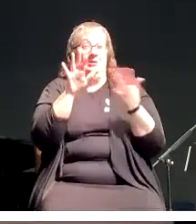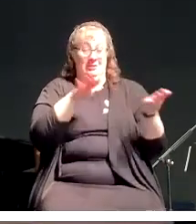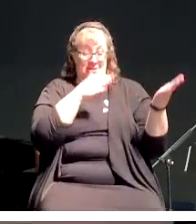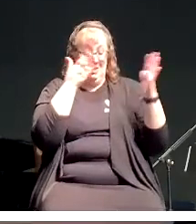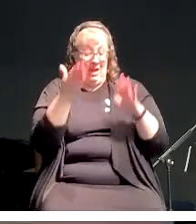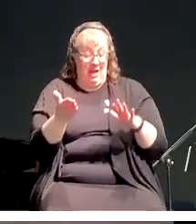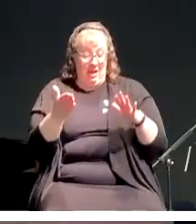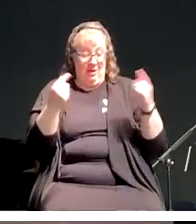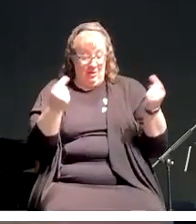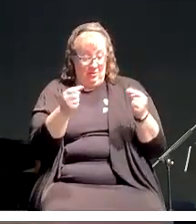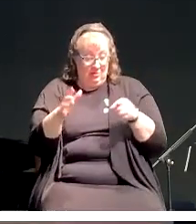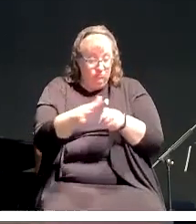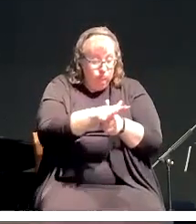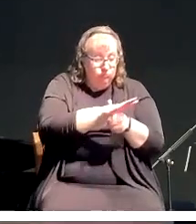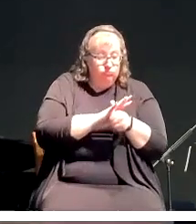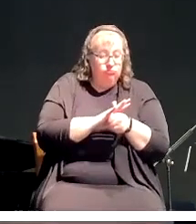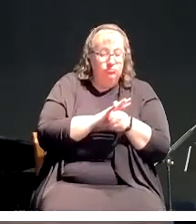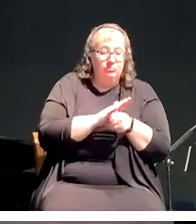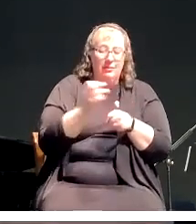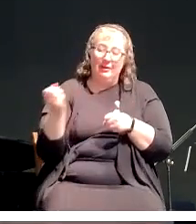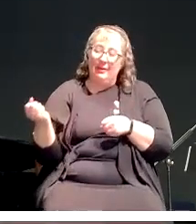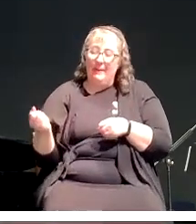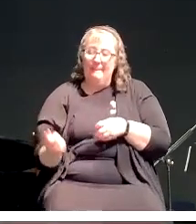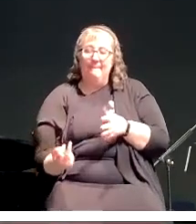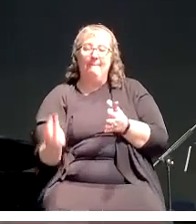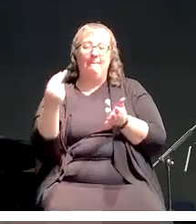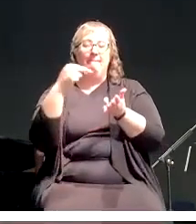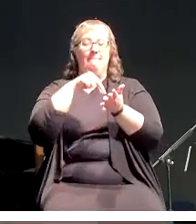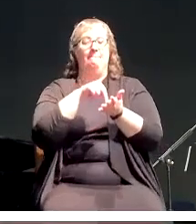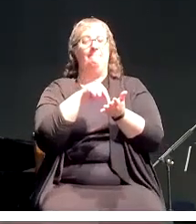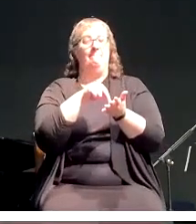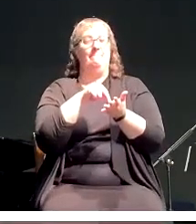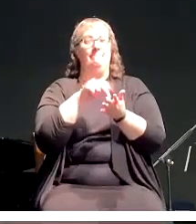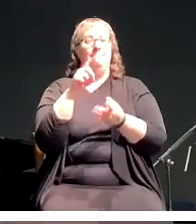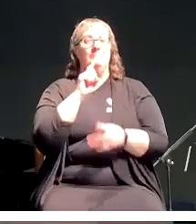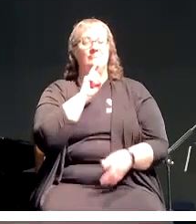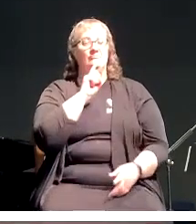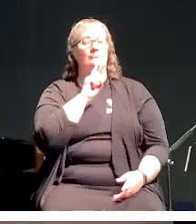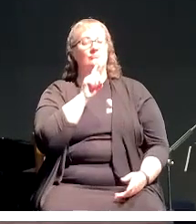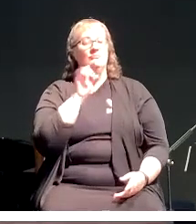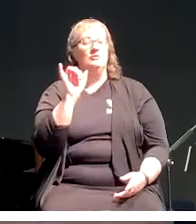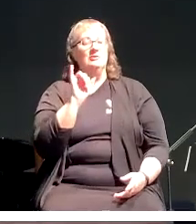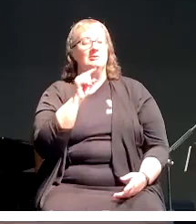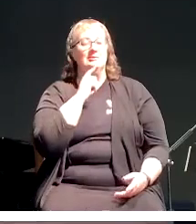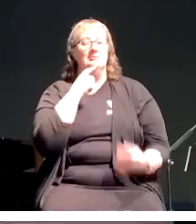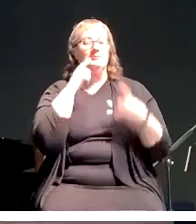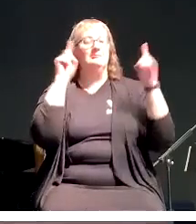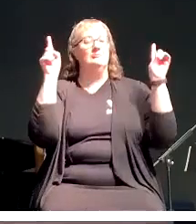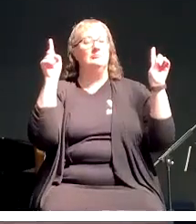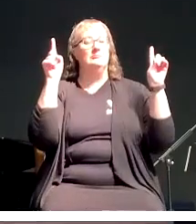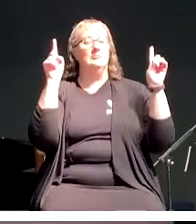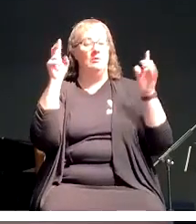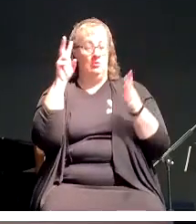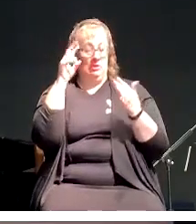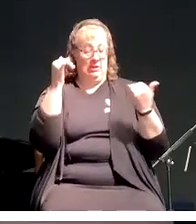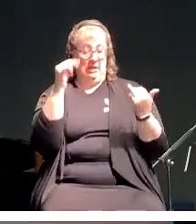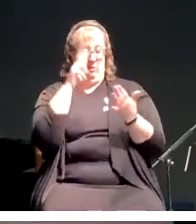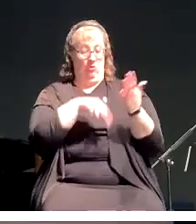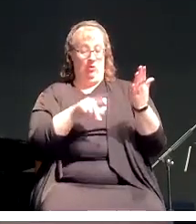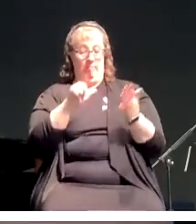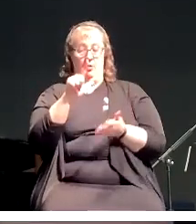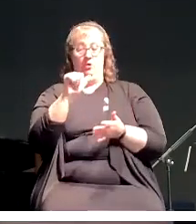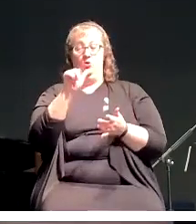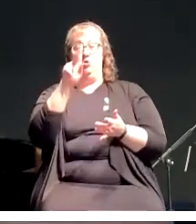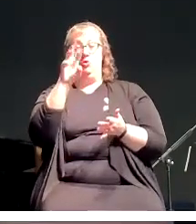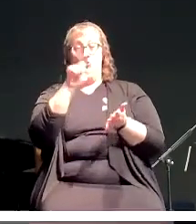and covered our sins, but then he came back just as he said he would. Today we're going to be reading out of Luke